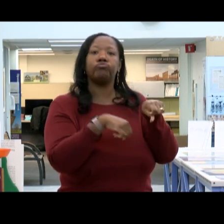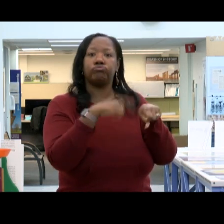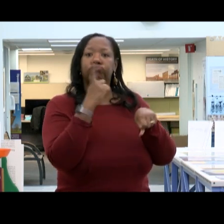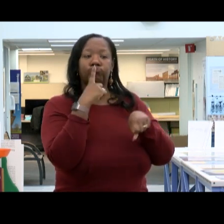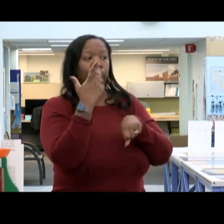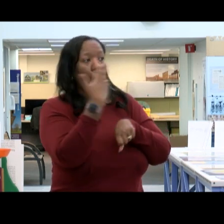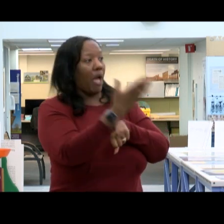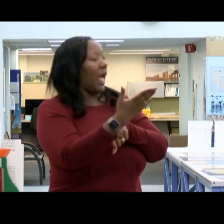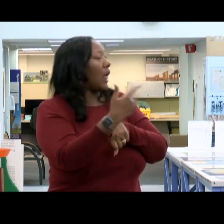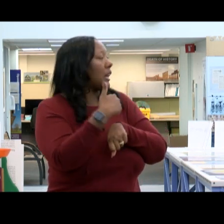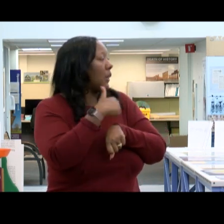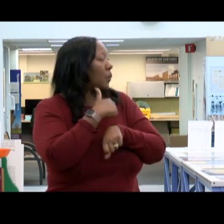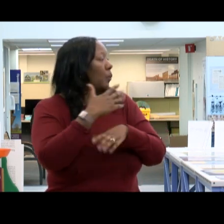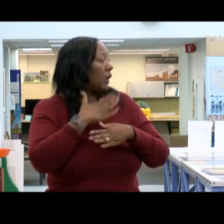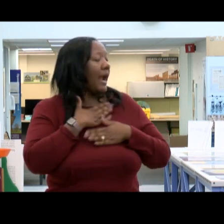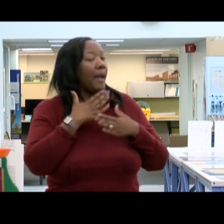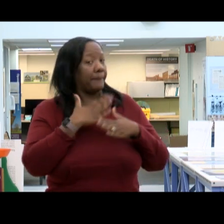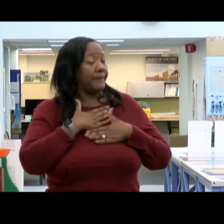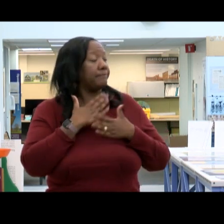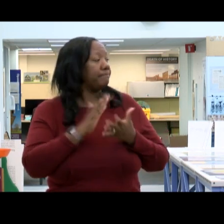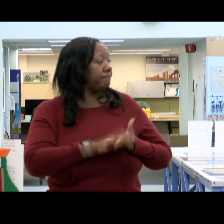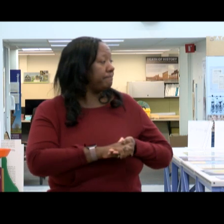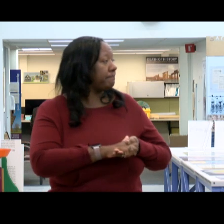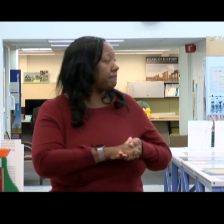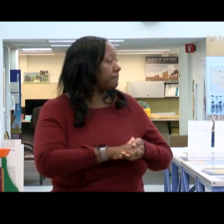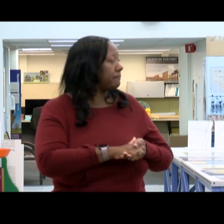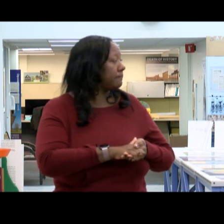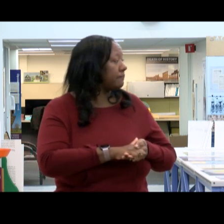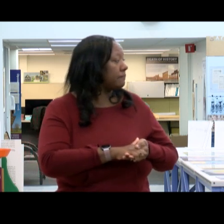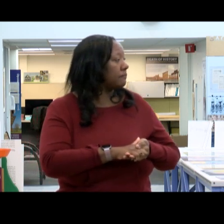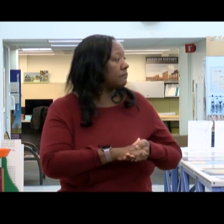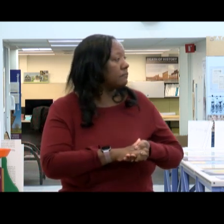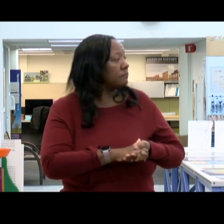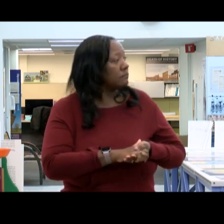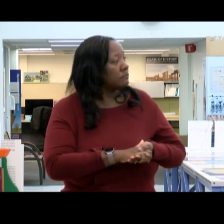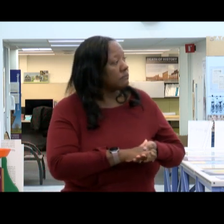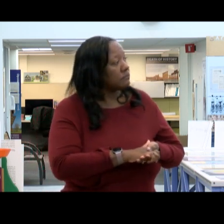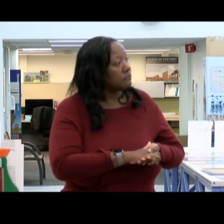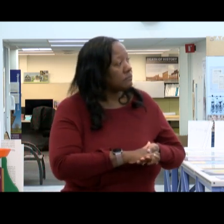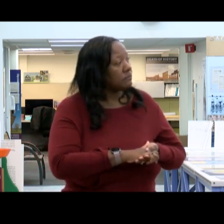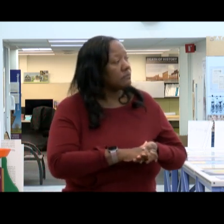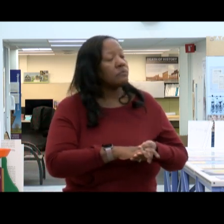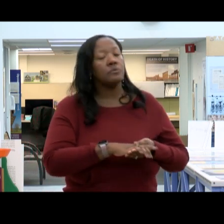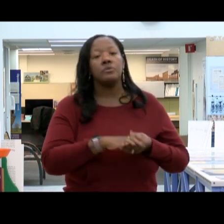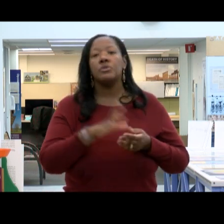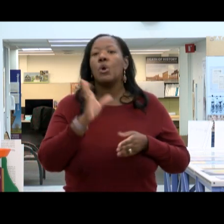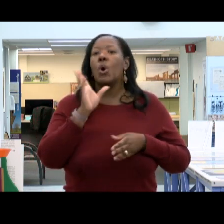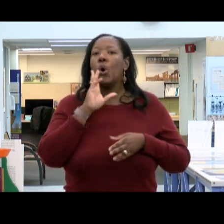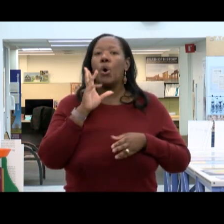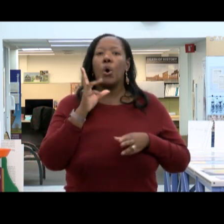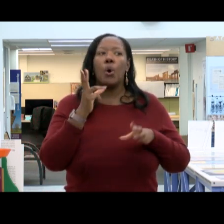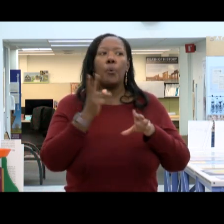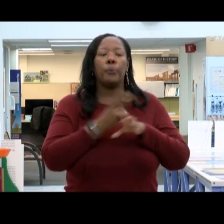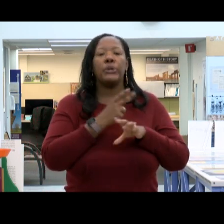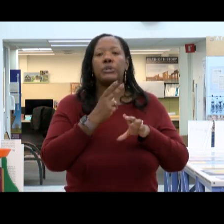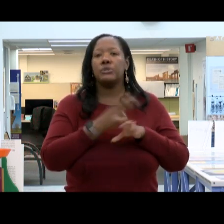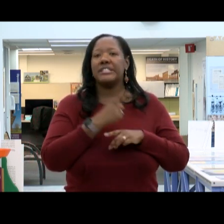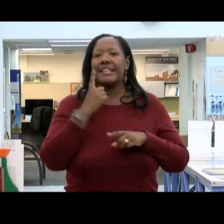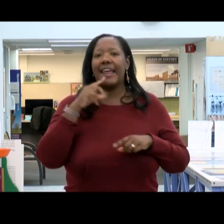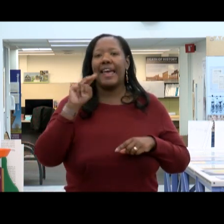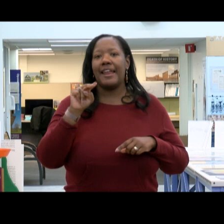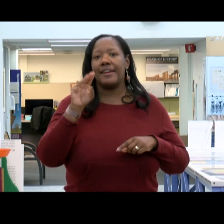it. And we then used it at the Afrofuturism exhibit at NMAC,